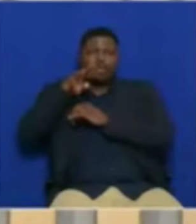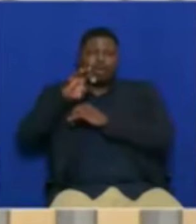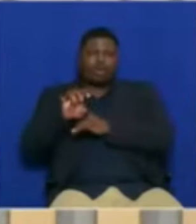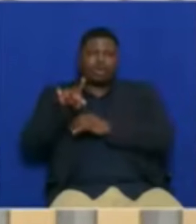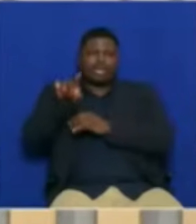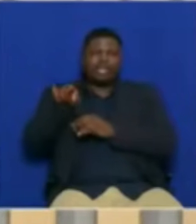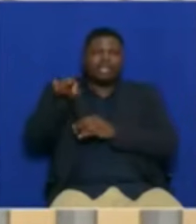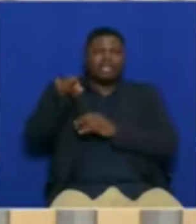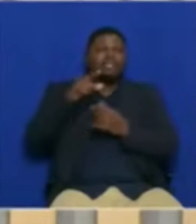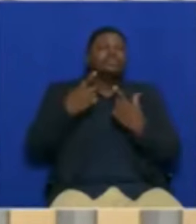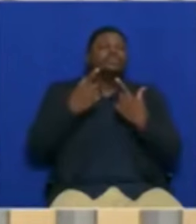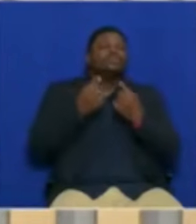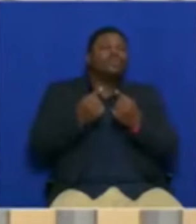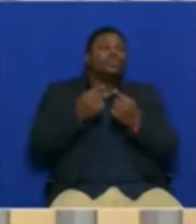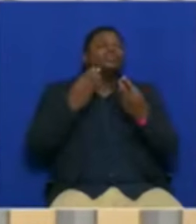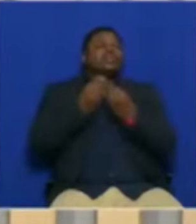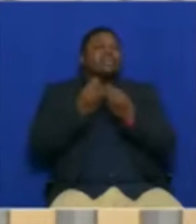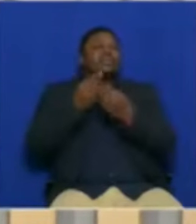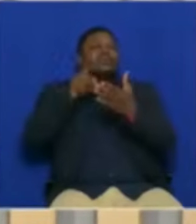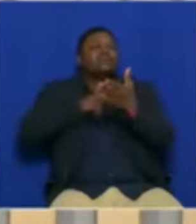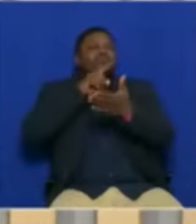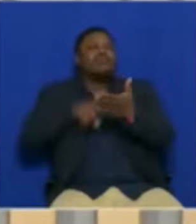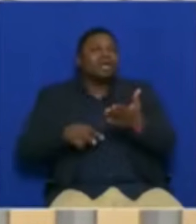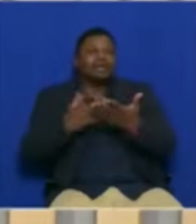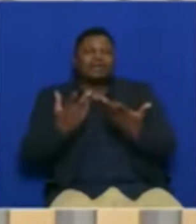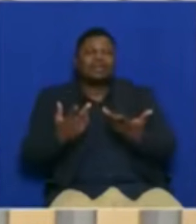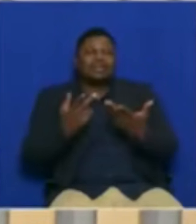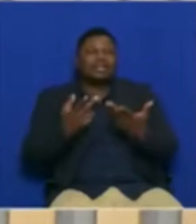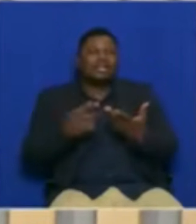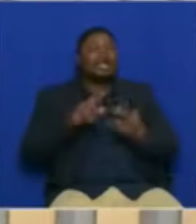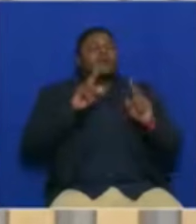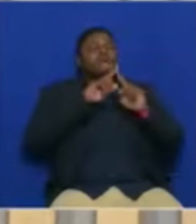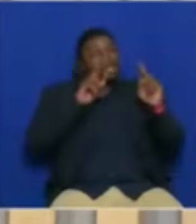should have known better. But she writes-